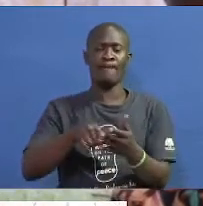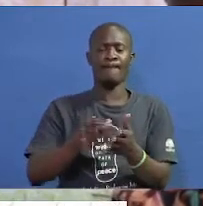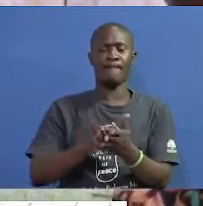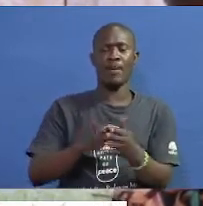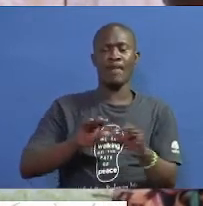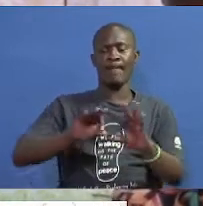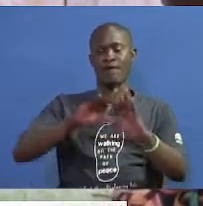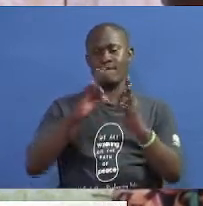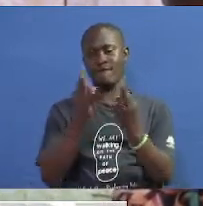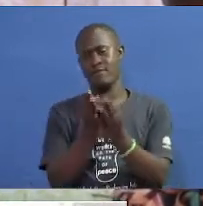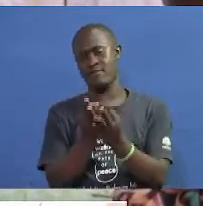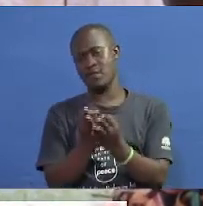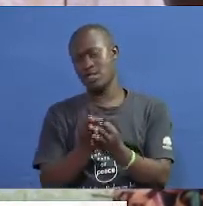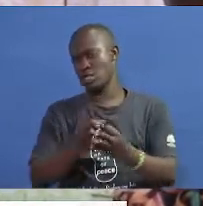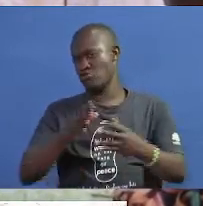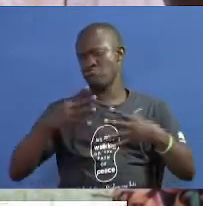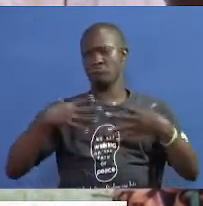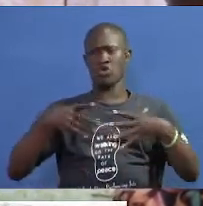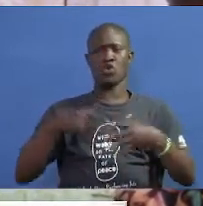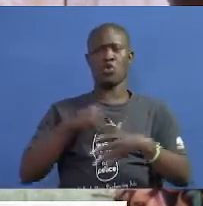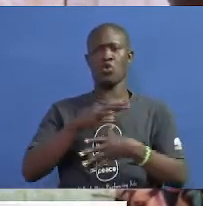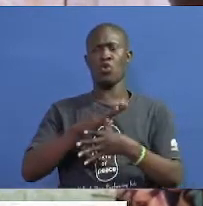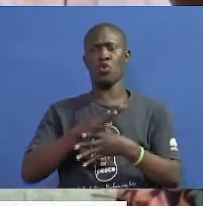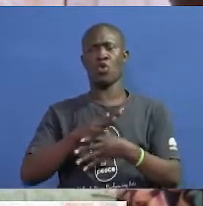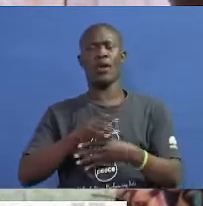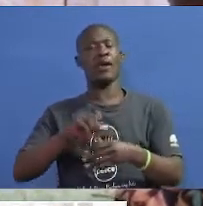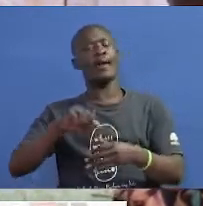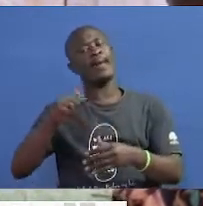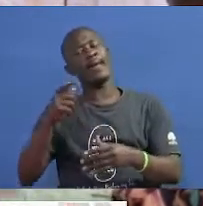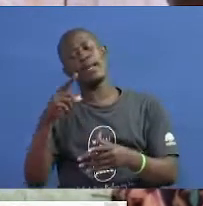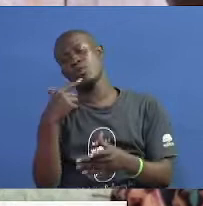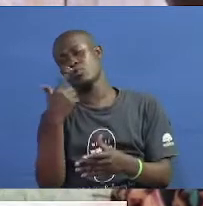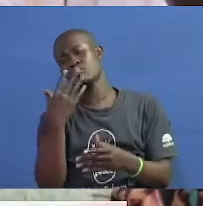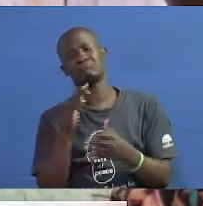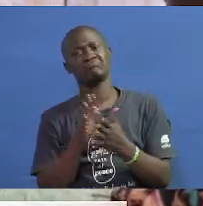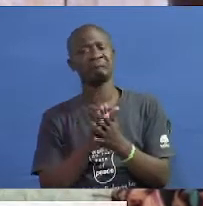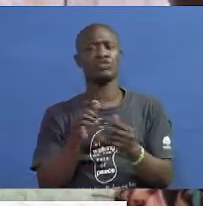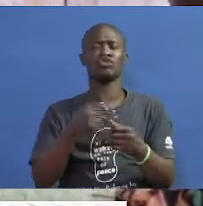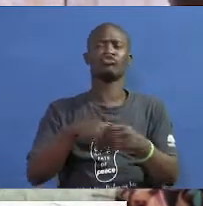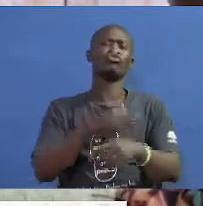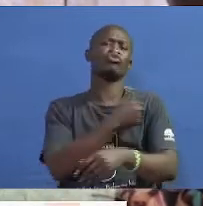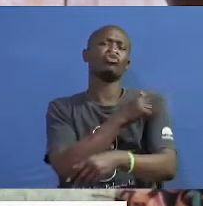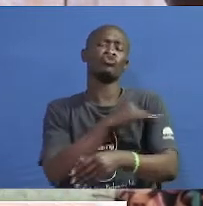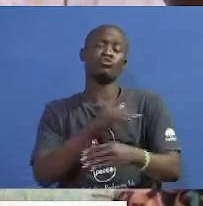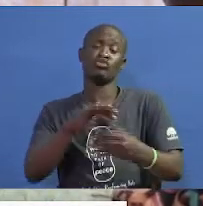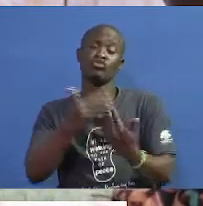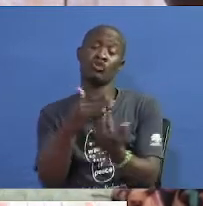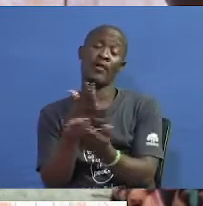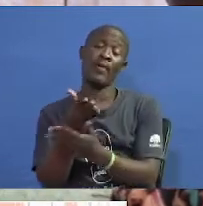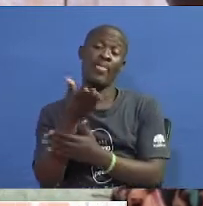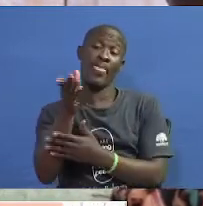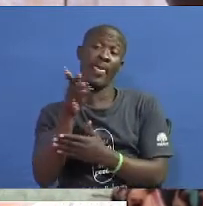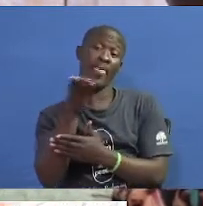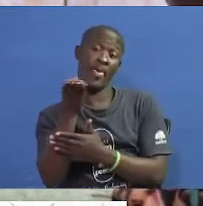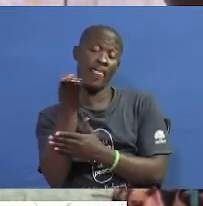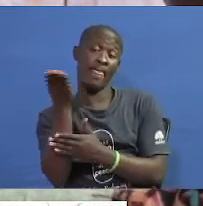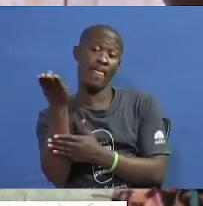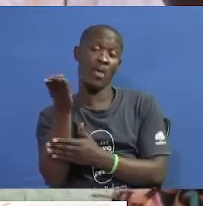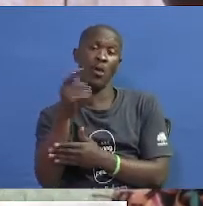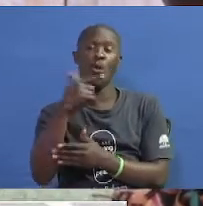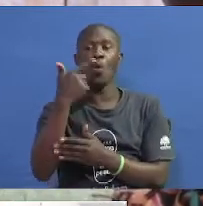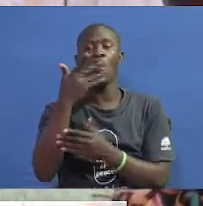midwife, a family physician, an obstetrician, anyone who's doing the clinical care, they themselves are the